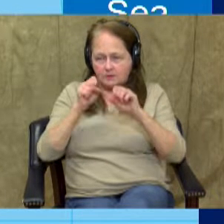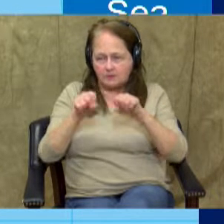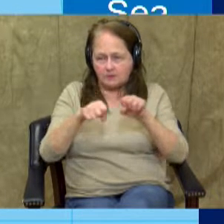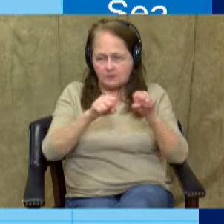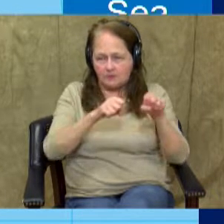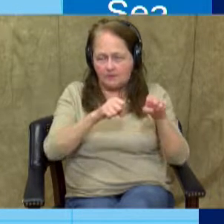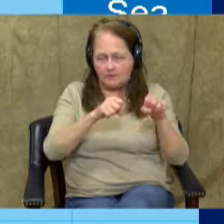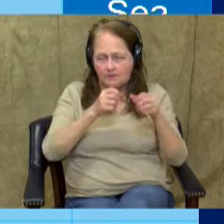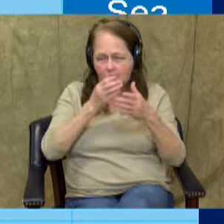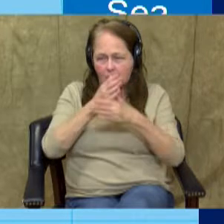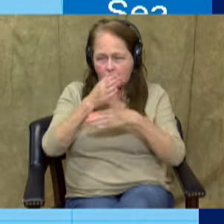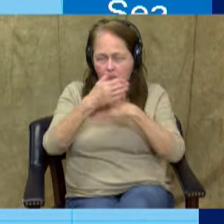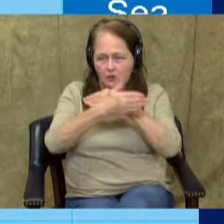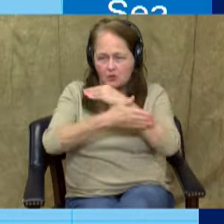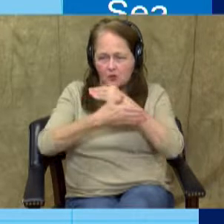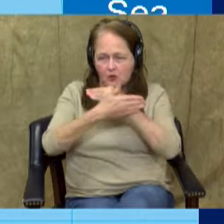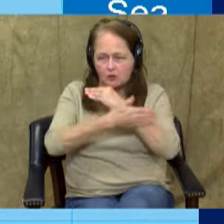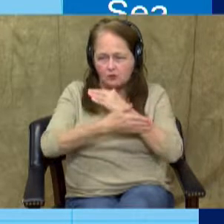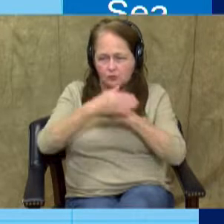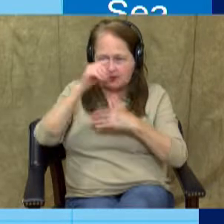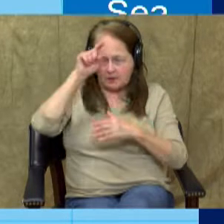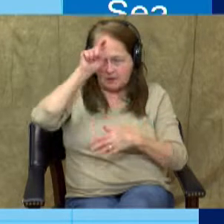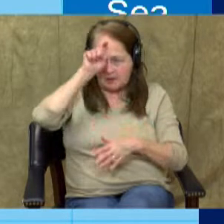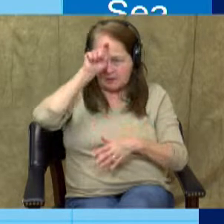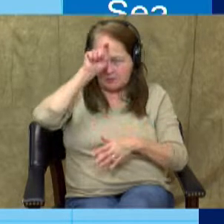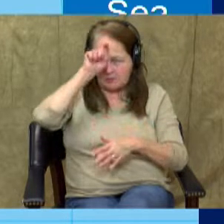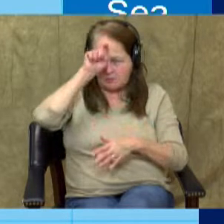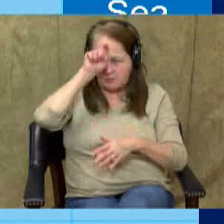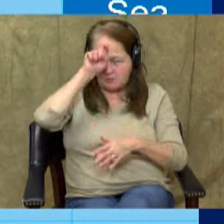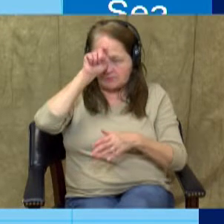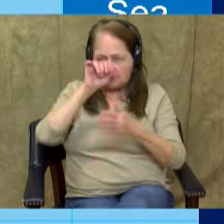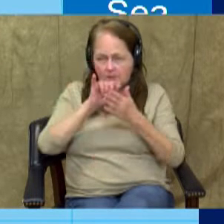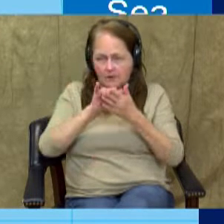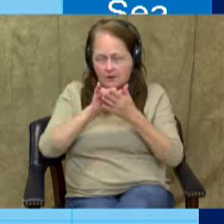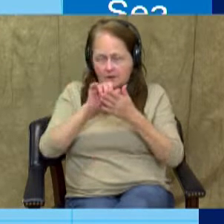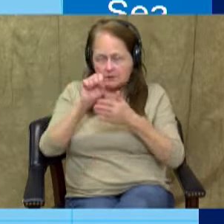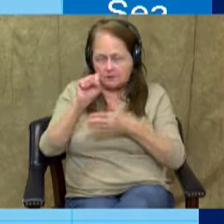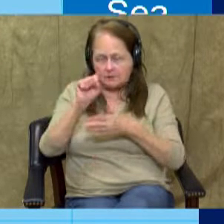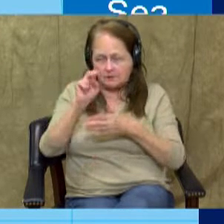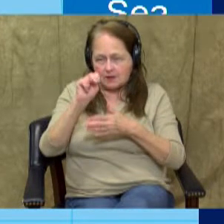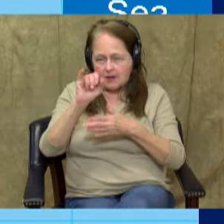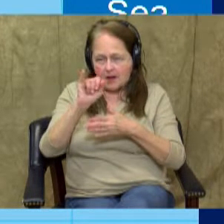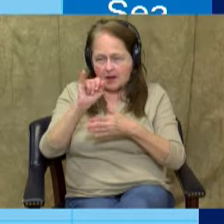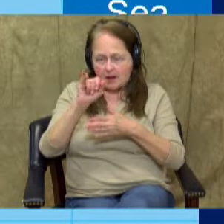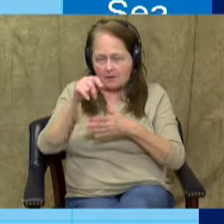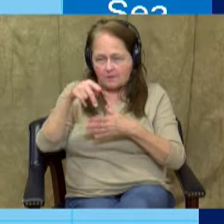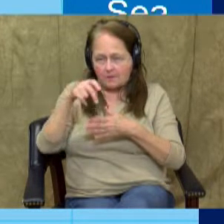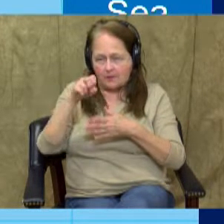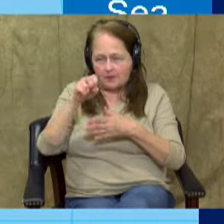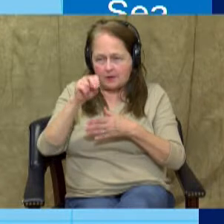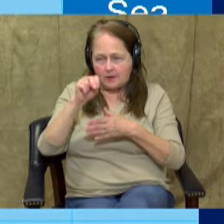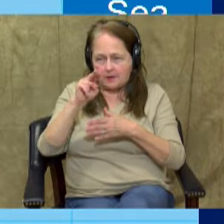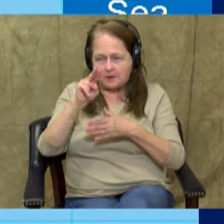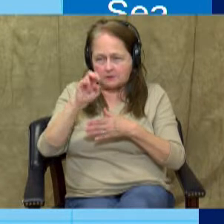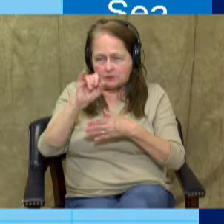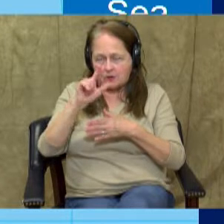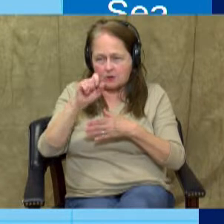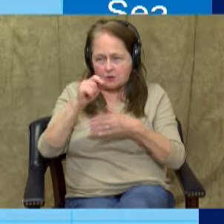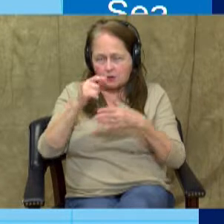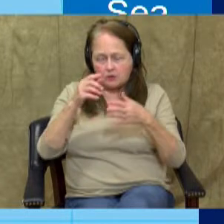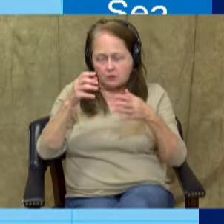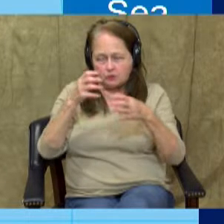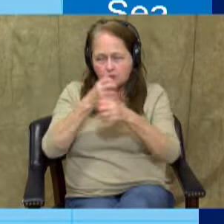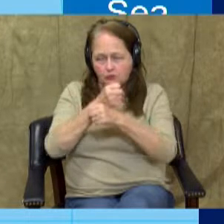This is through the country of Egypt, and the actual area there is the Sinai Peninsula. And so if you can imagine, this is a great shortcut